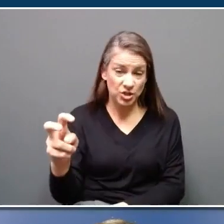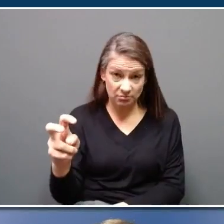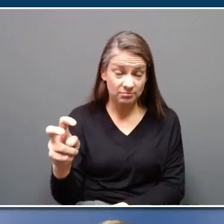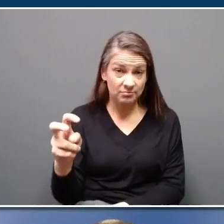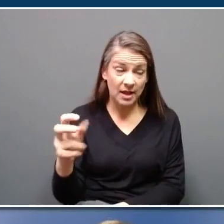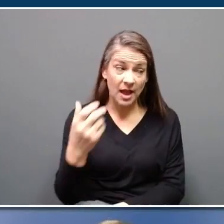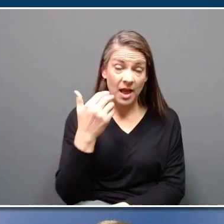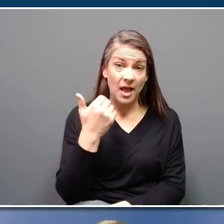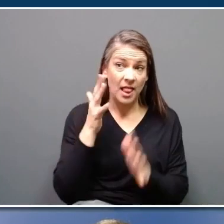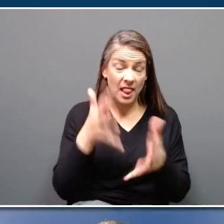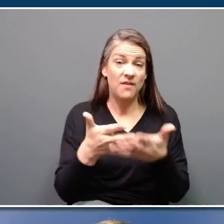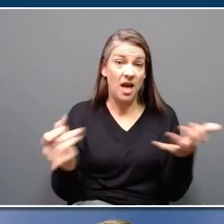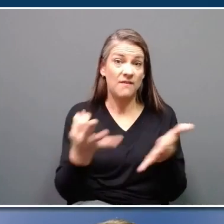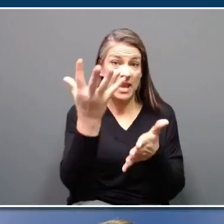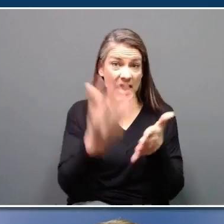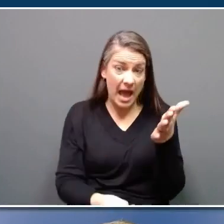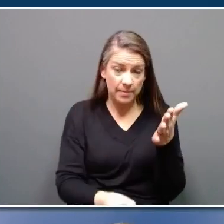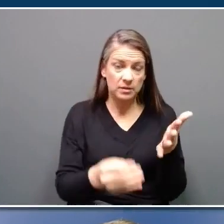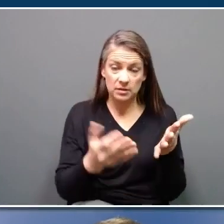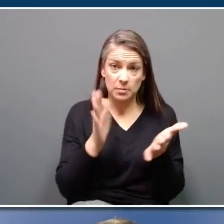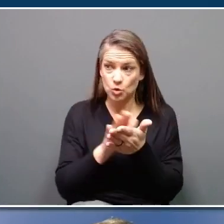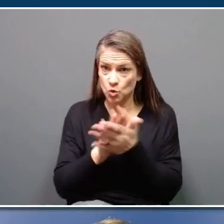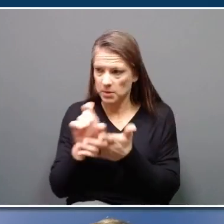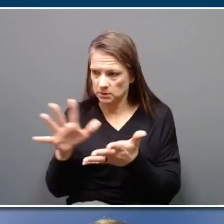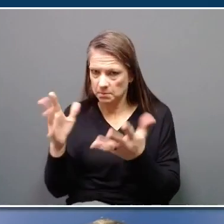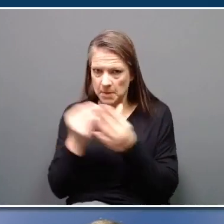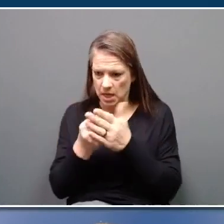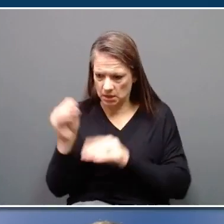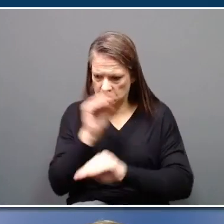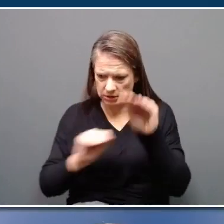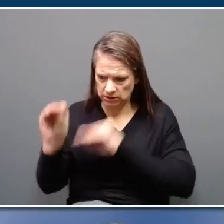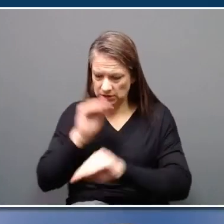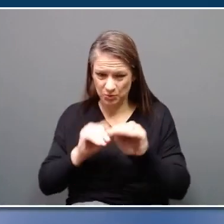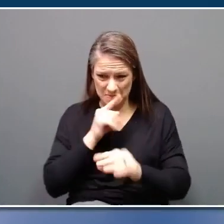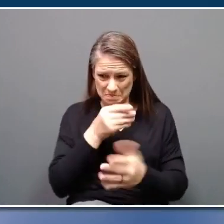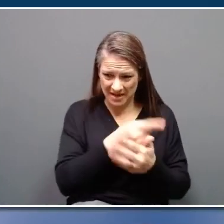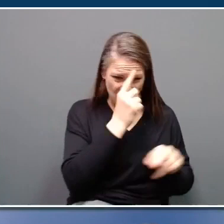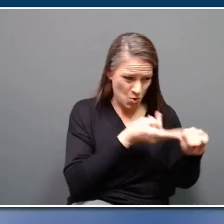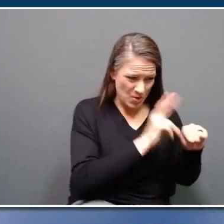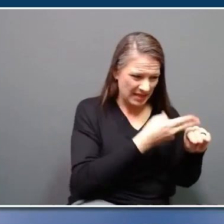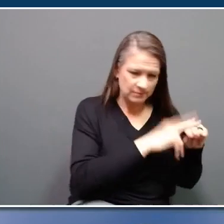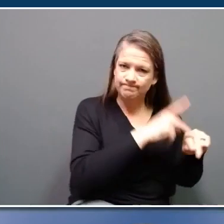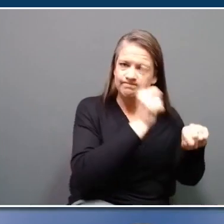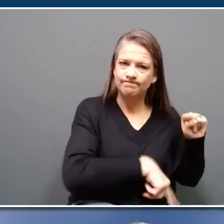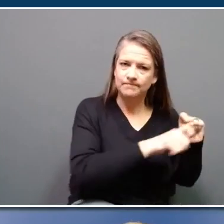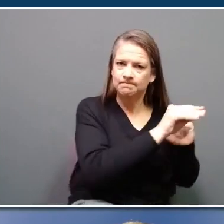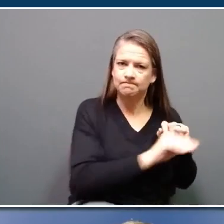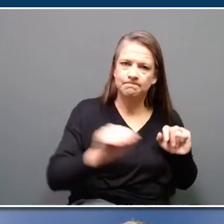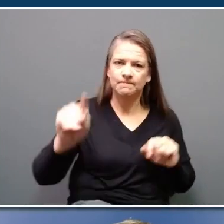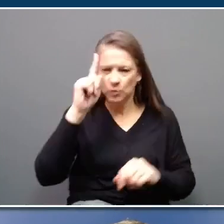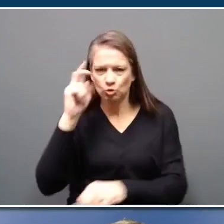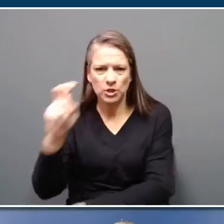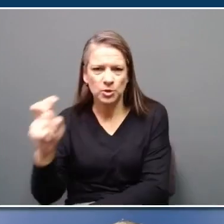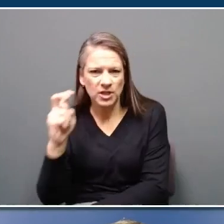some schools had to fill with some of the money or all the money they would have used for raises. Again, the General Assembly